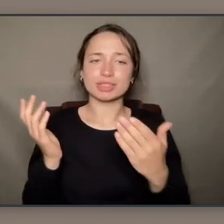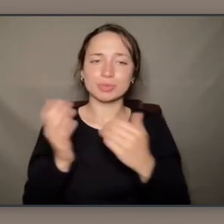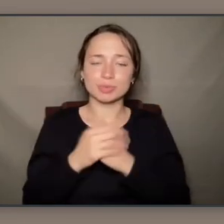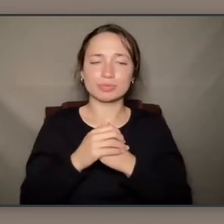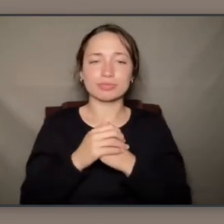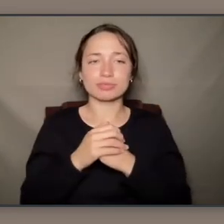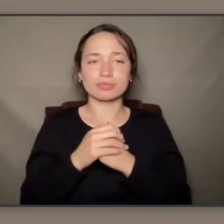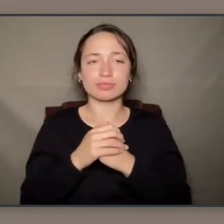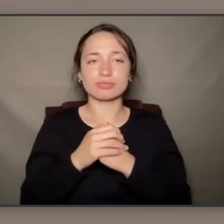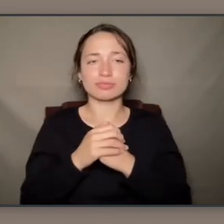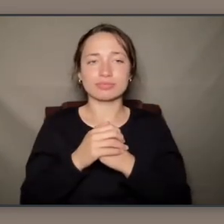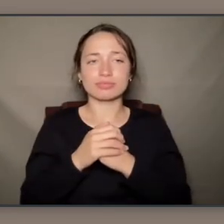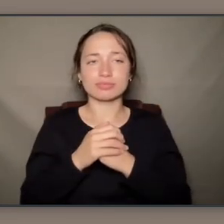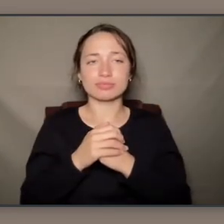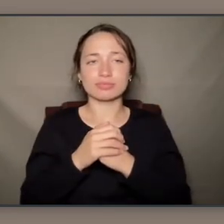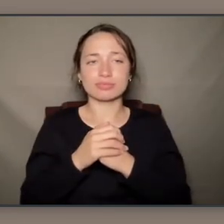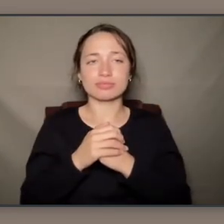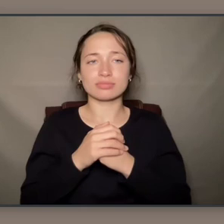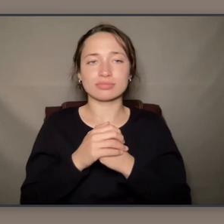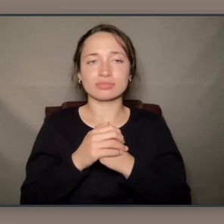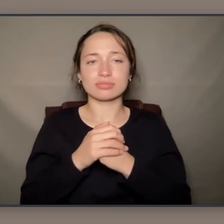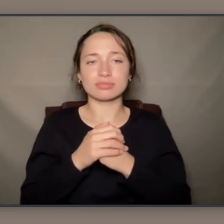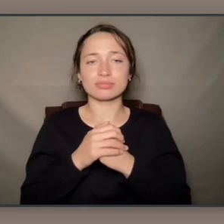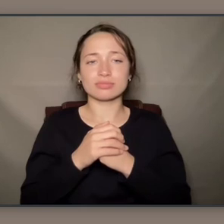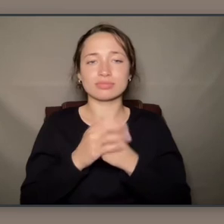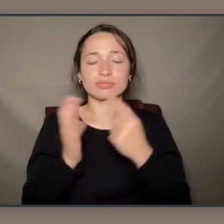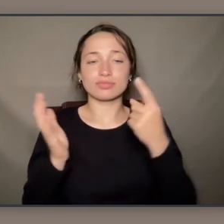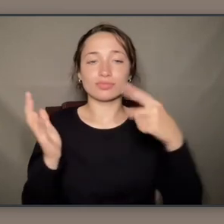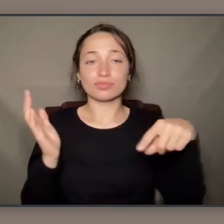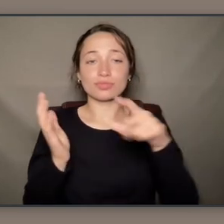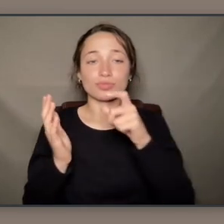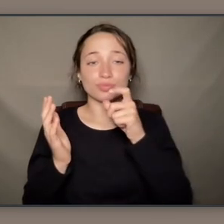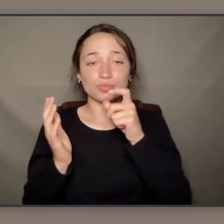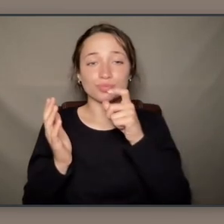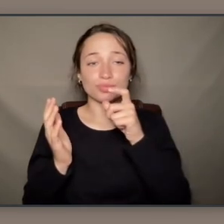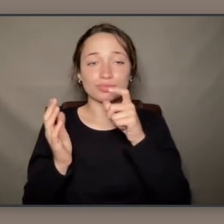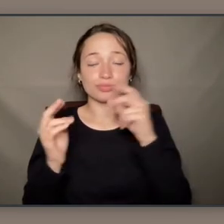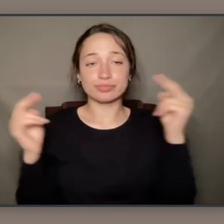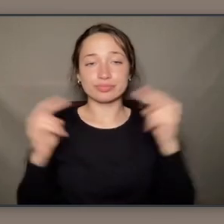really thank you. For those of you